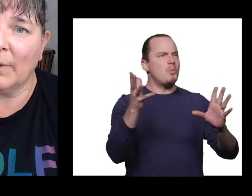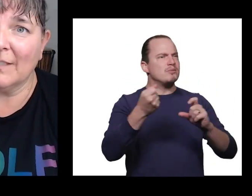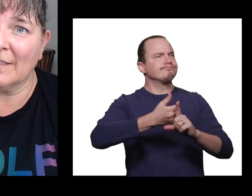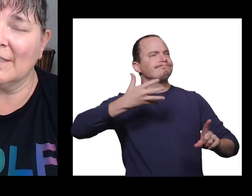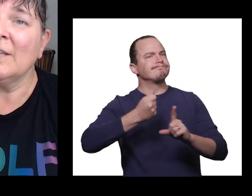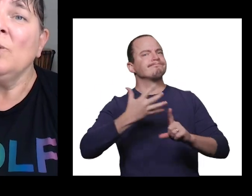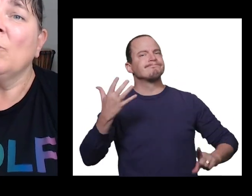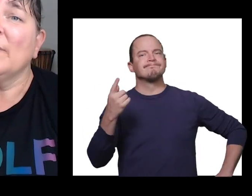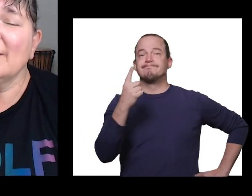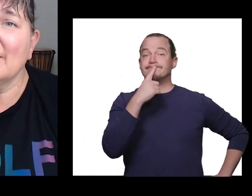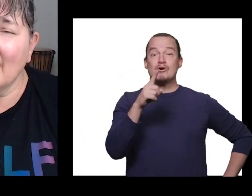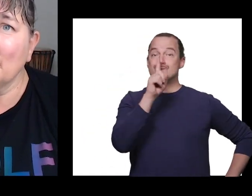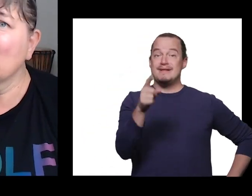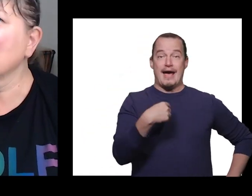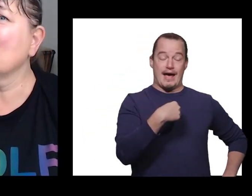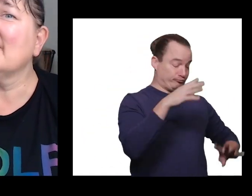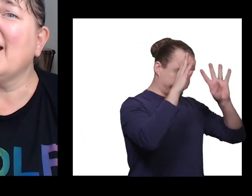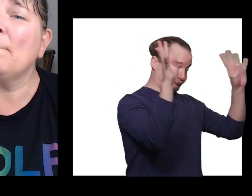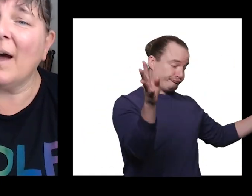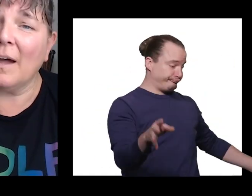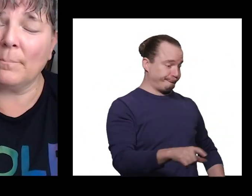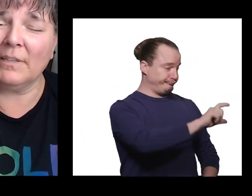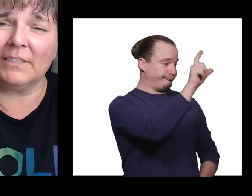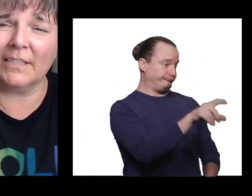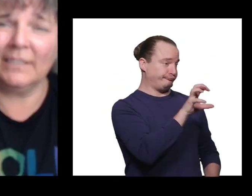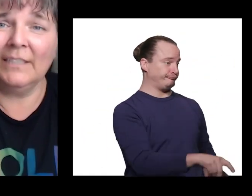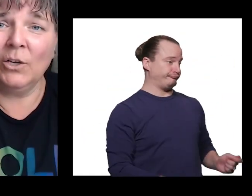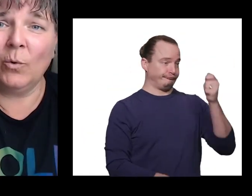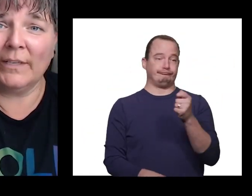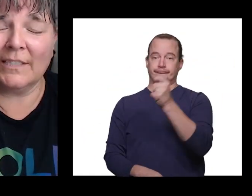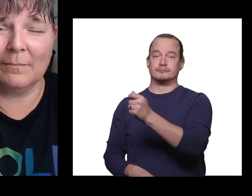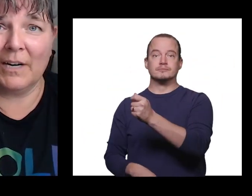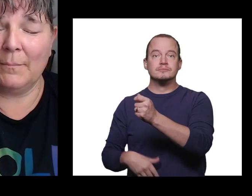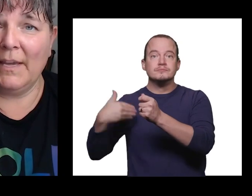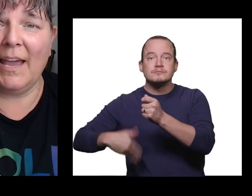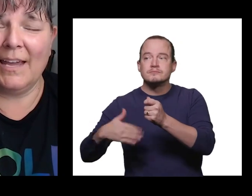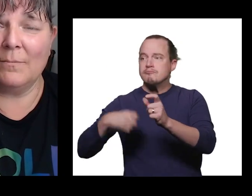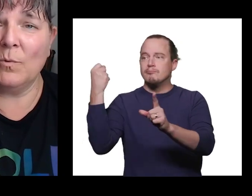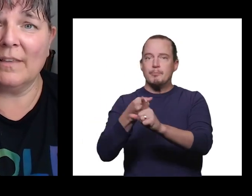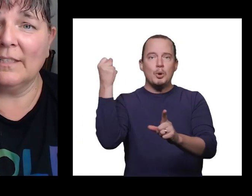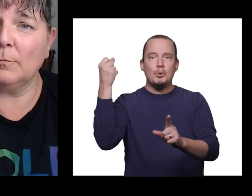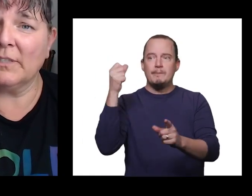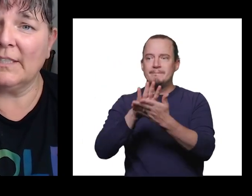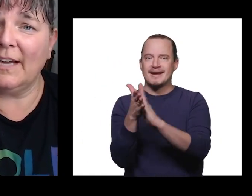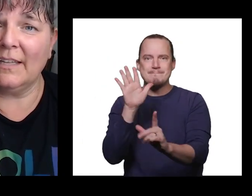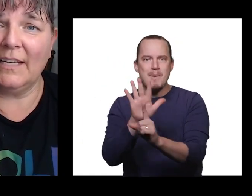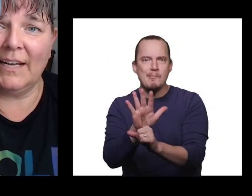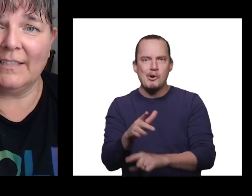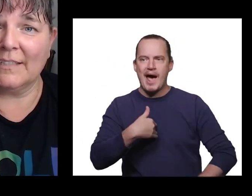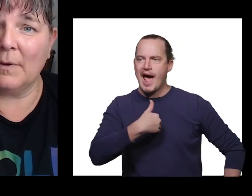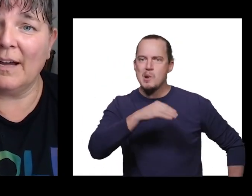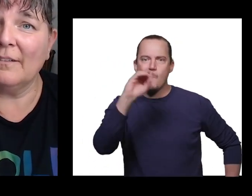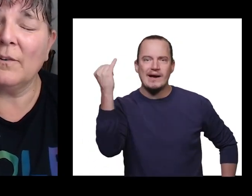open-ended questions. What I did not predict is how popular Question Mark became. With a little